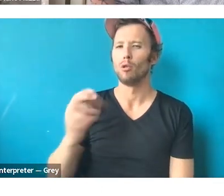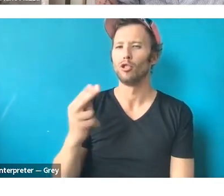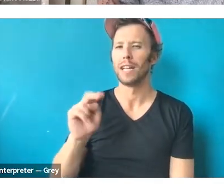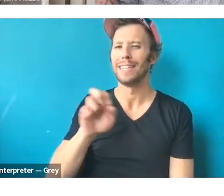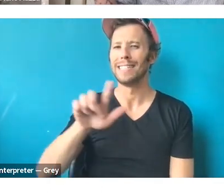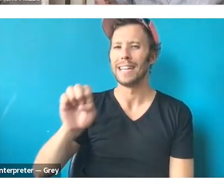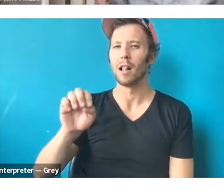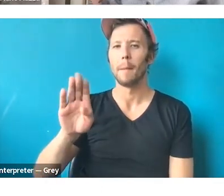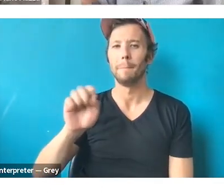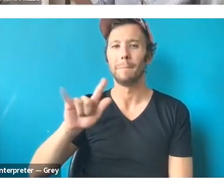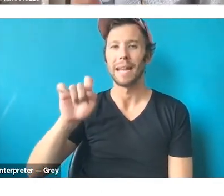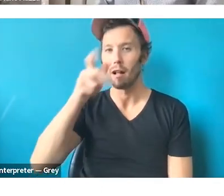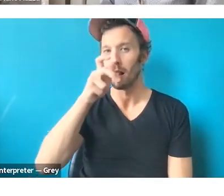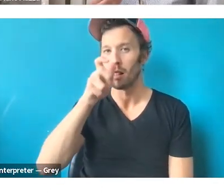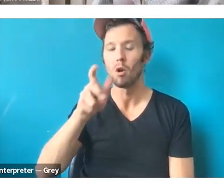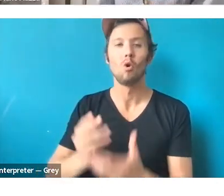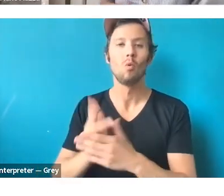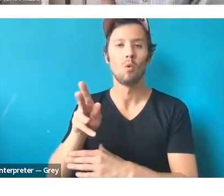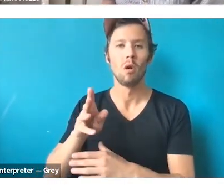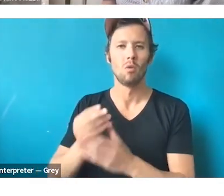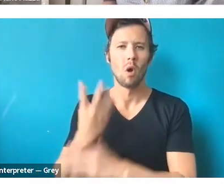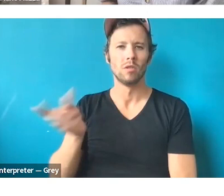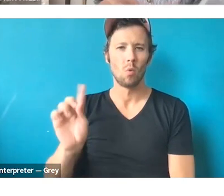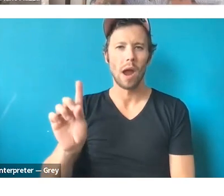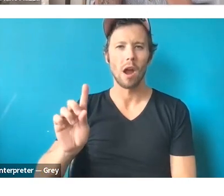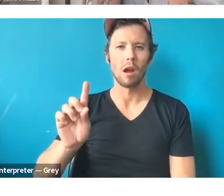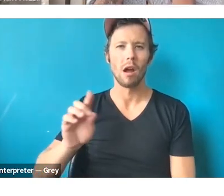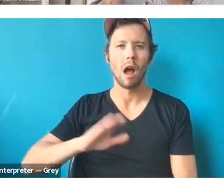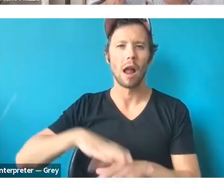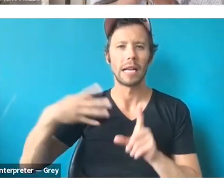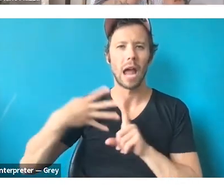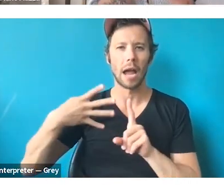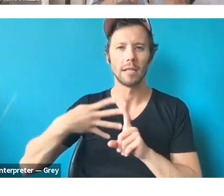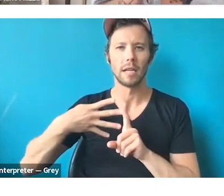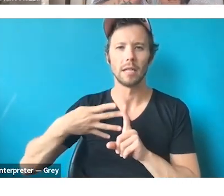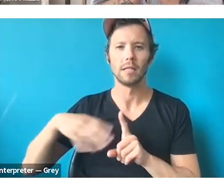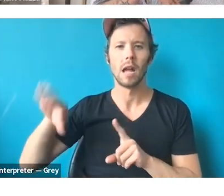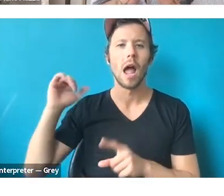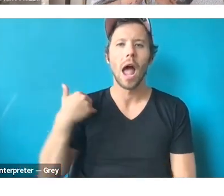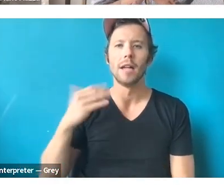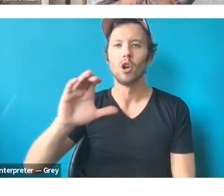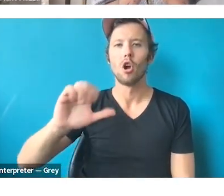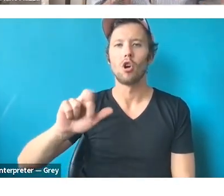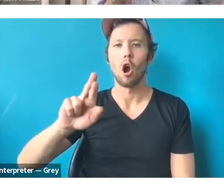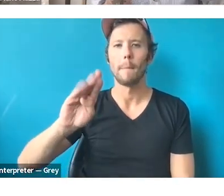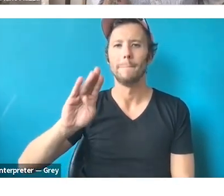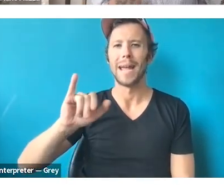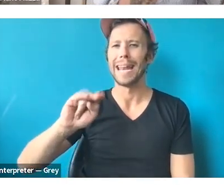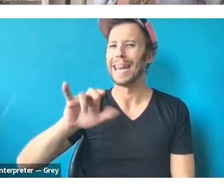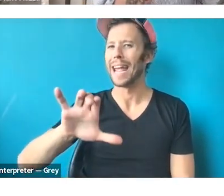the nopal cactus, and it has a carminic acid that makes like a very beautiful pink dye. So